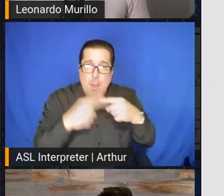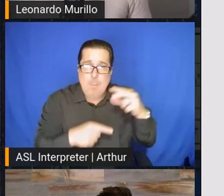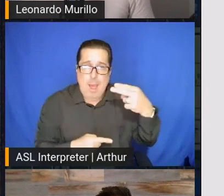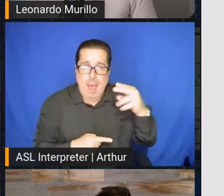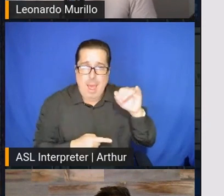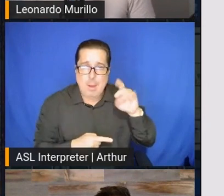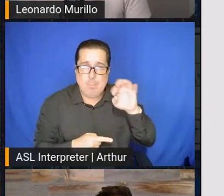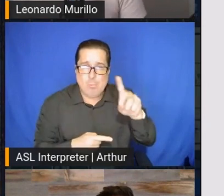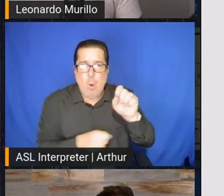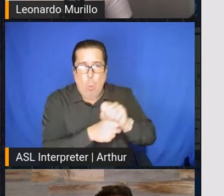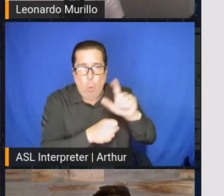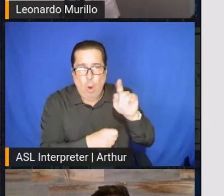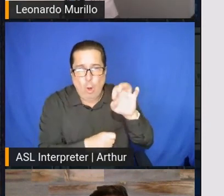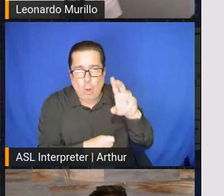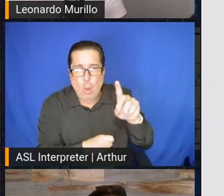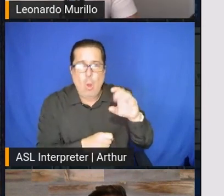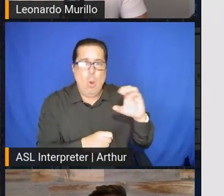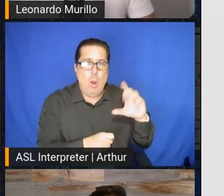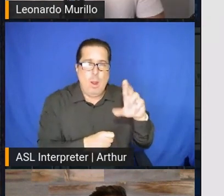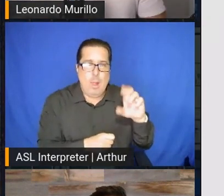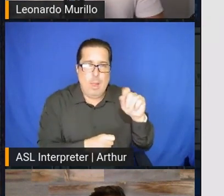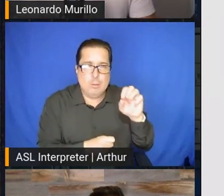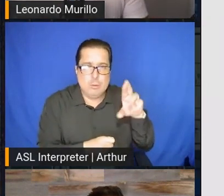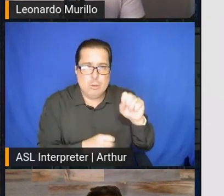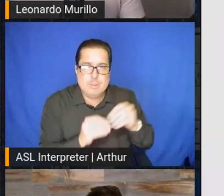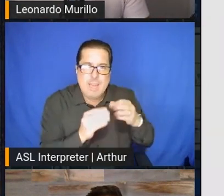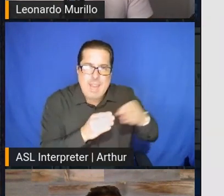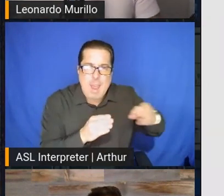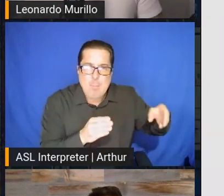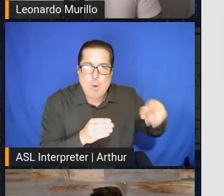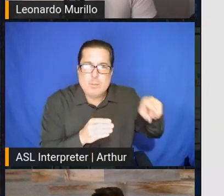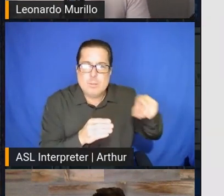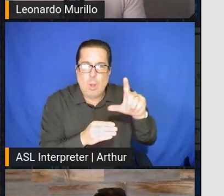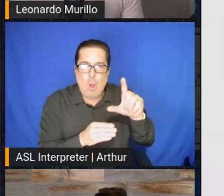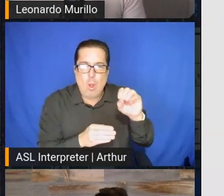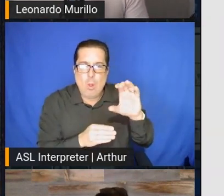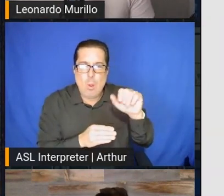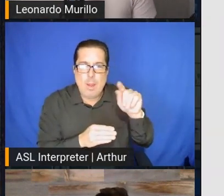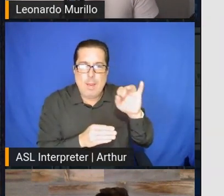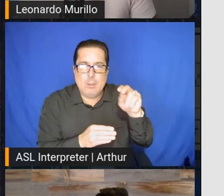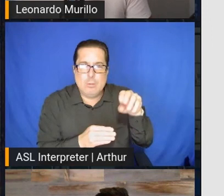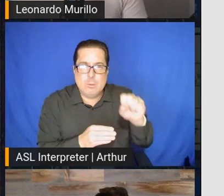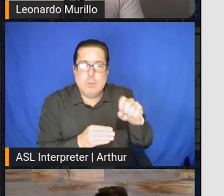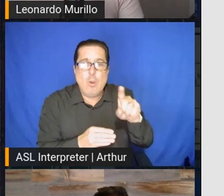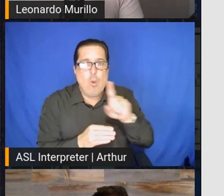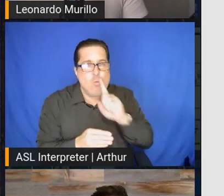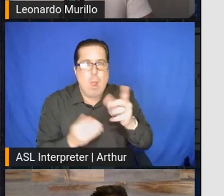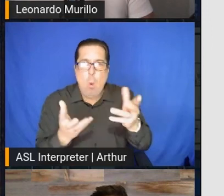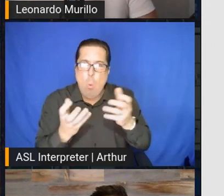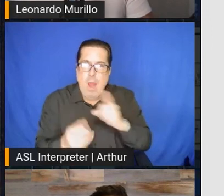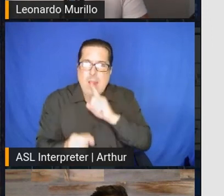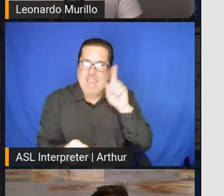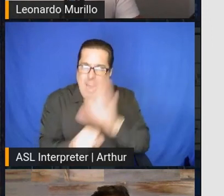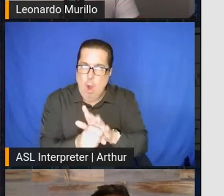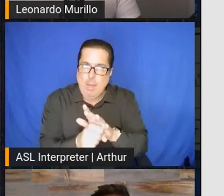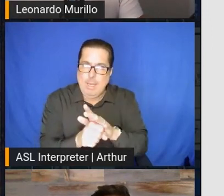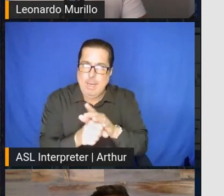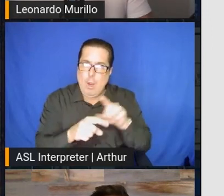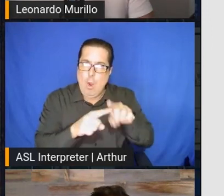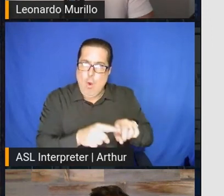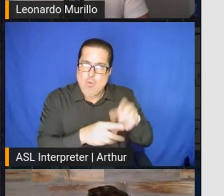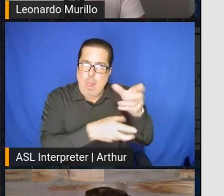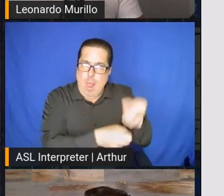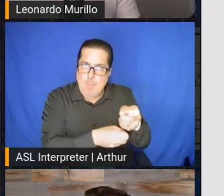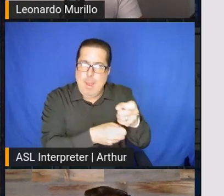clusters running in diverse locations, you really want to guarantee reliability as automated as possible.